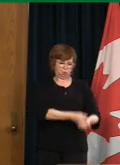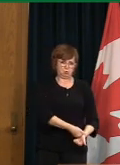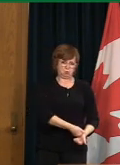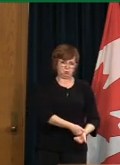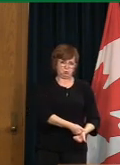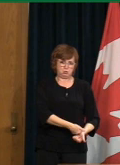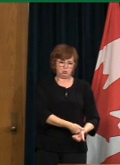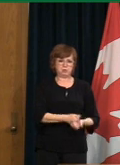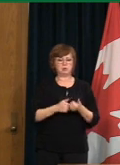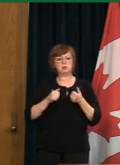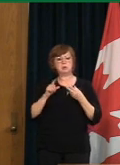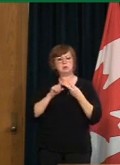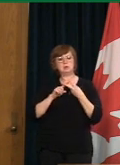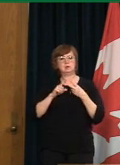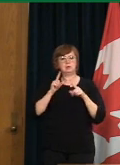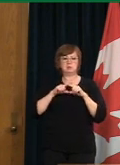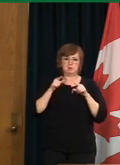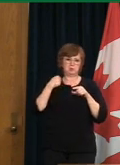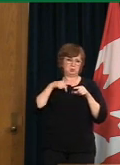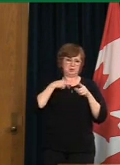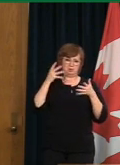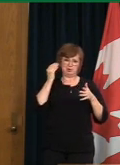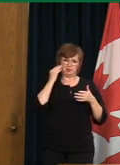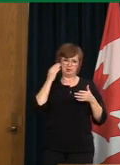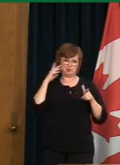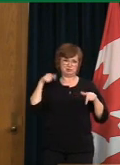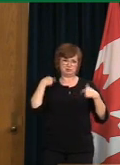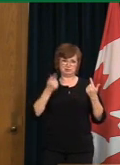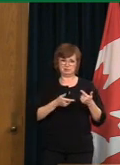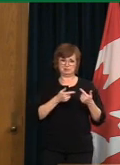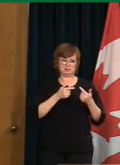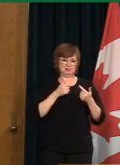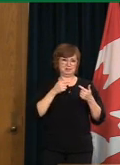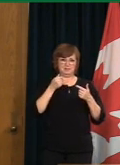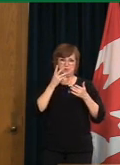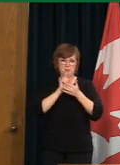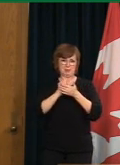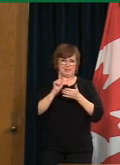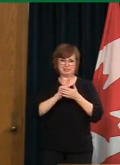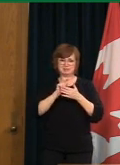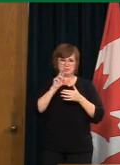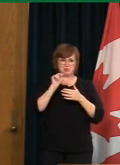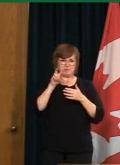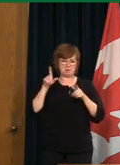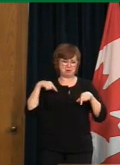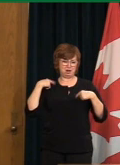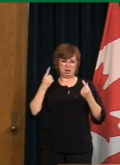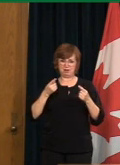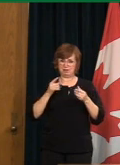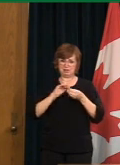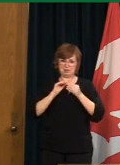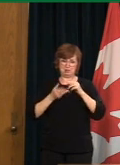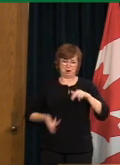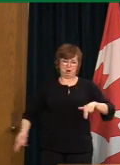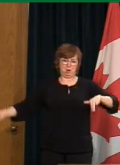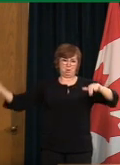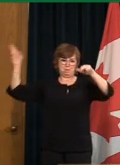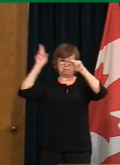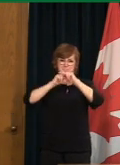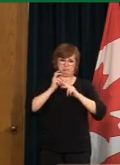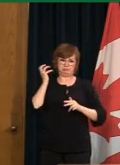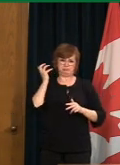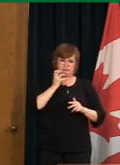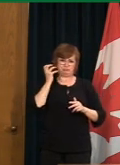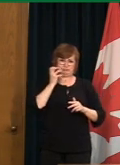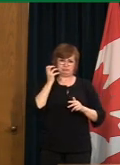know, over the past few weeks, that has changed and our cases have increased. But we don't believe the solution is another wide-scale